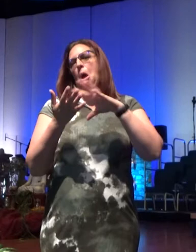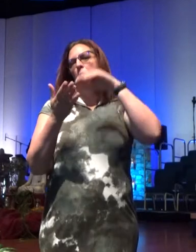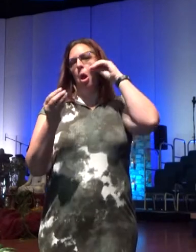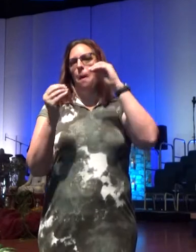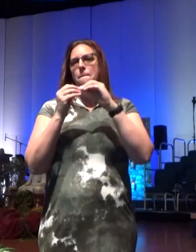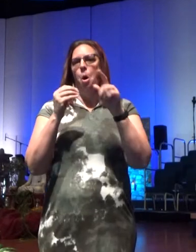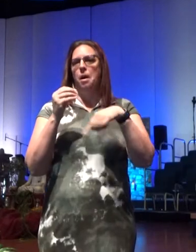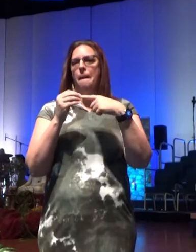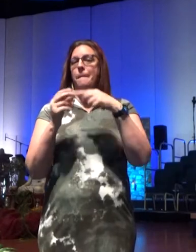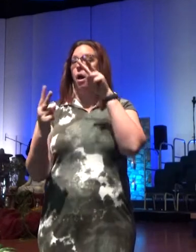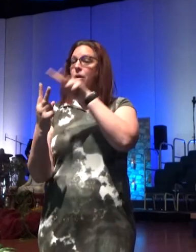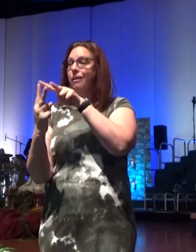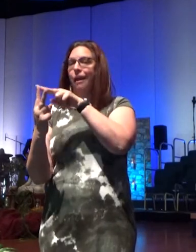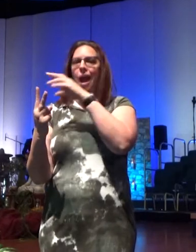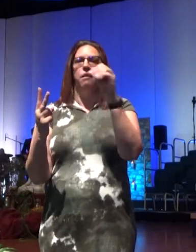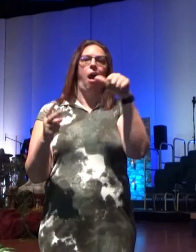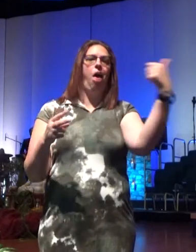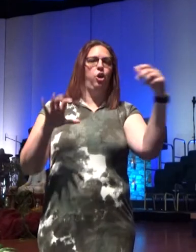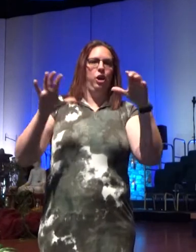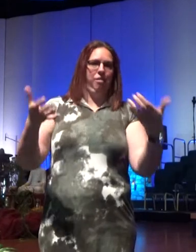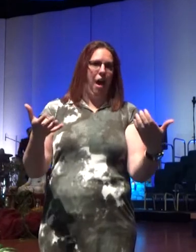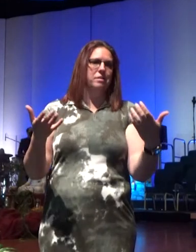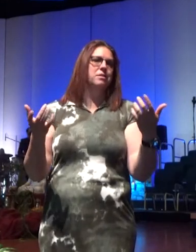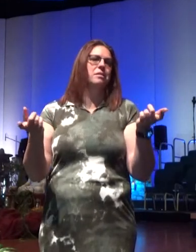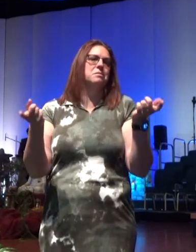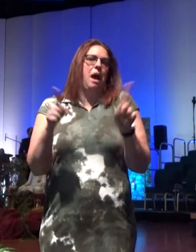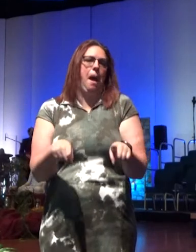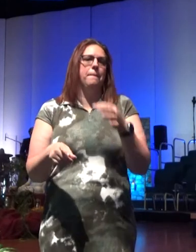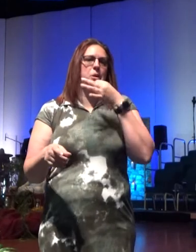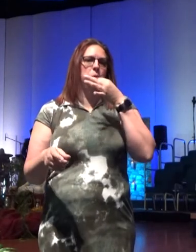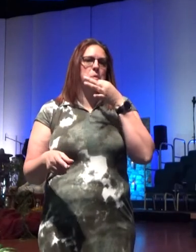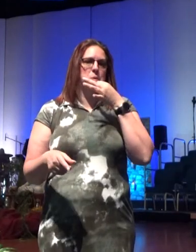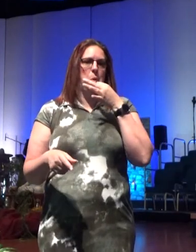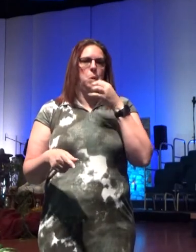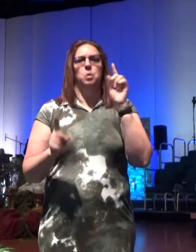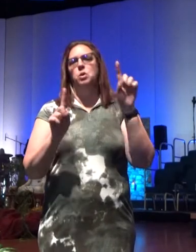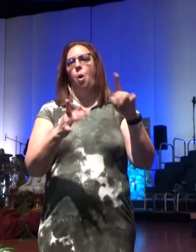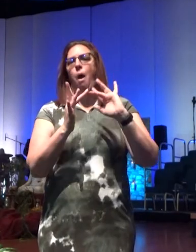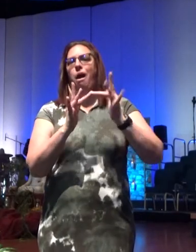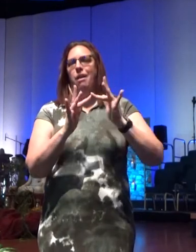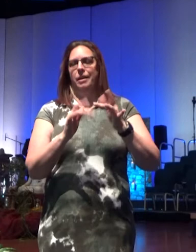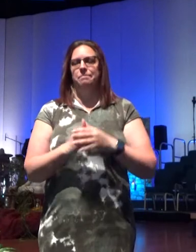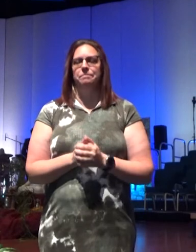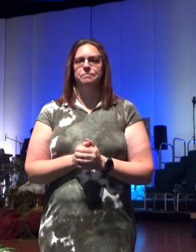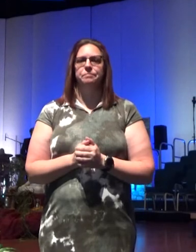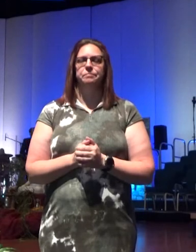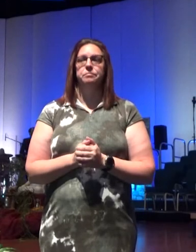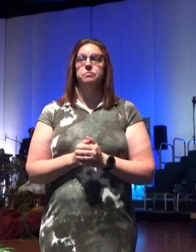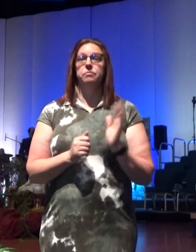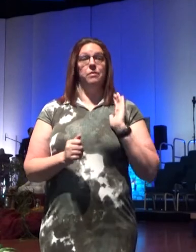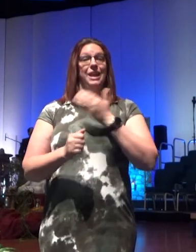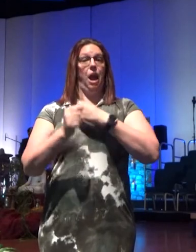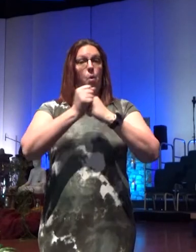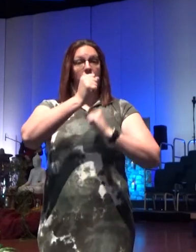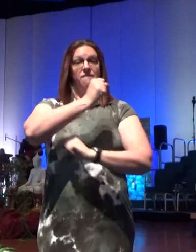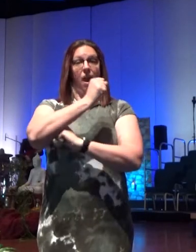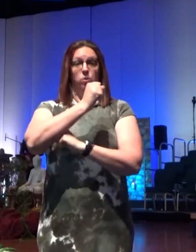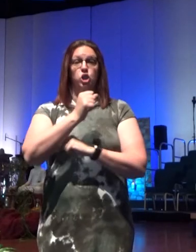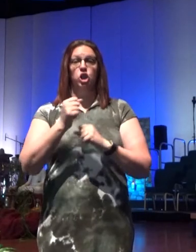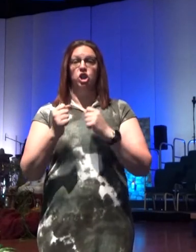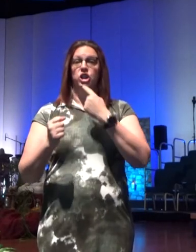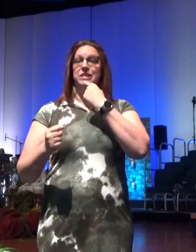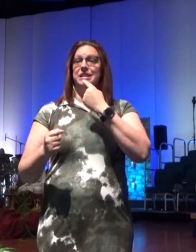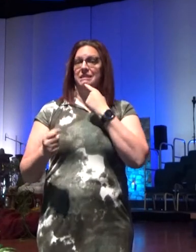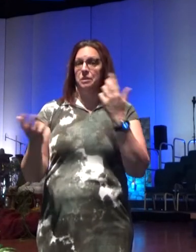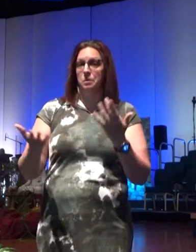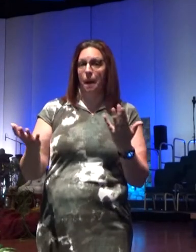spring classes coming up at milehighchurch.org. The founder of our teachings, Ernest Holmes, says, "As water purifies